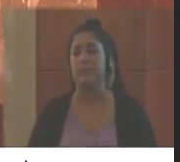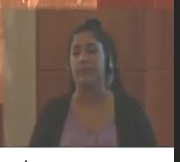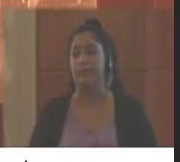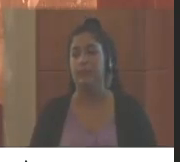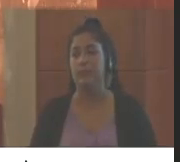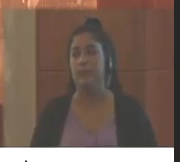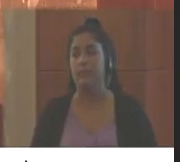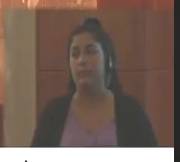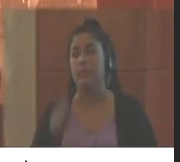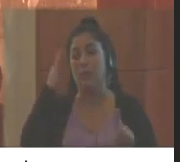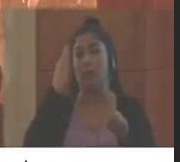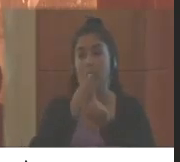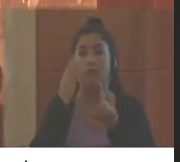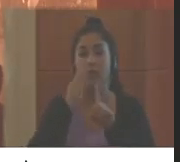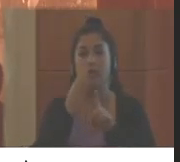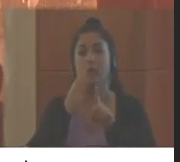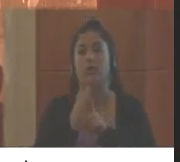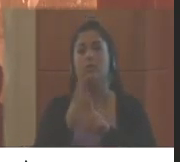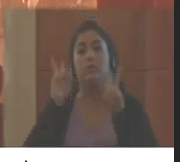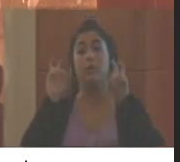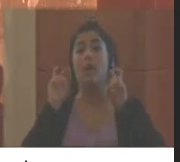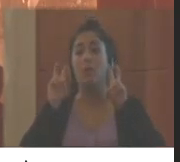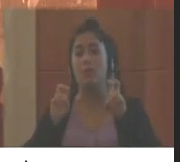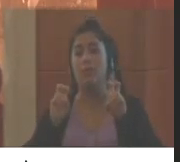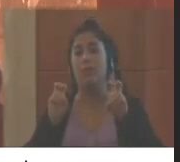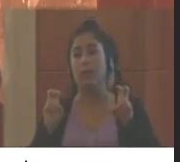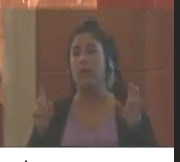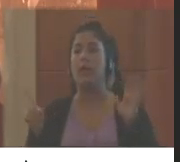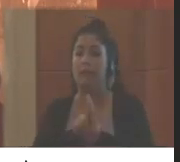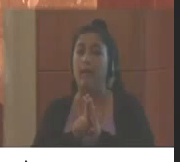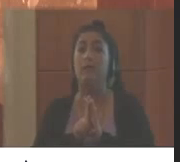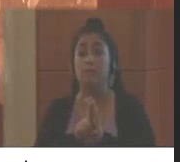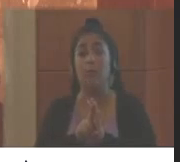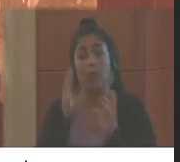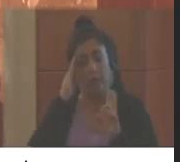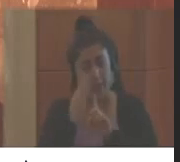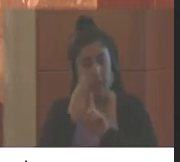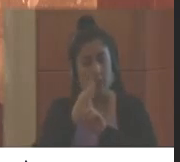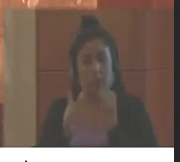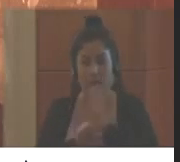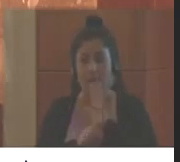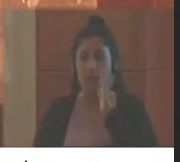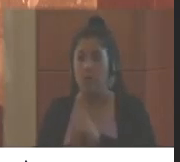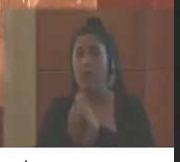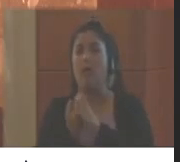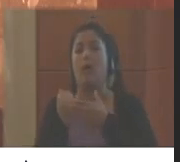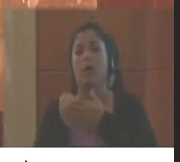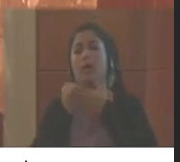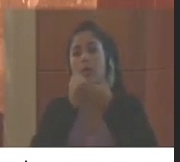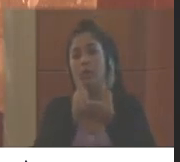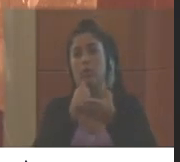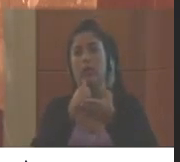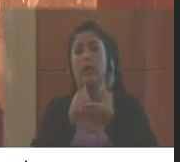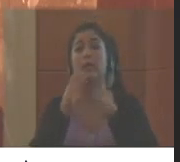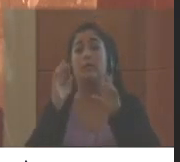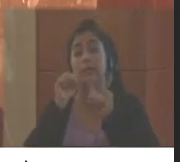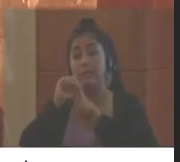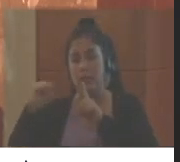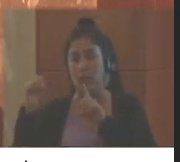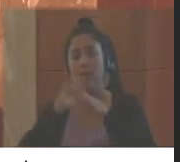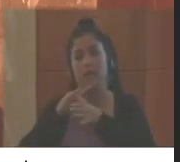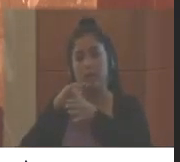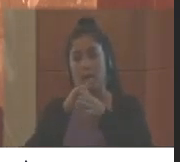international tools, and then in the country, then what we have to do is bring it down to localize it.